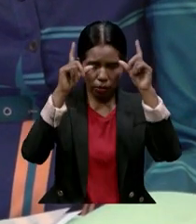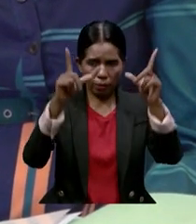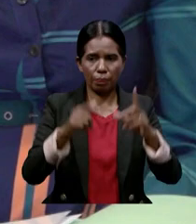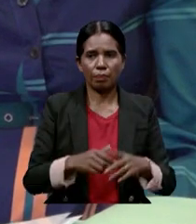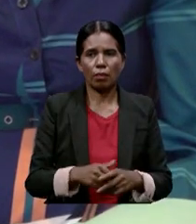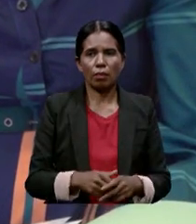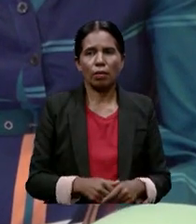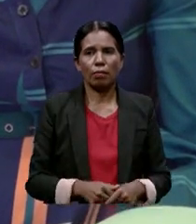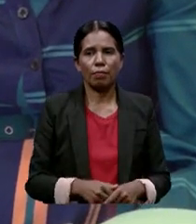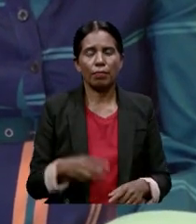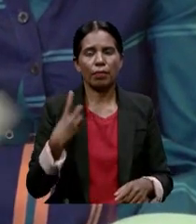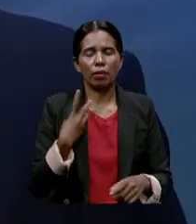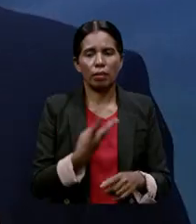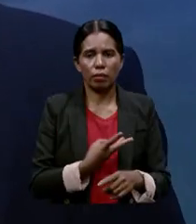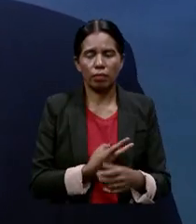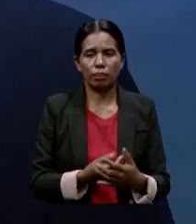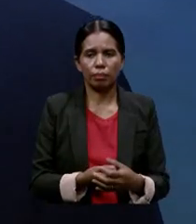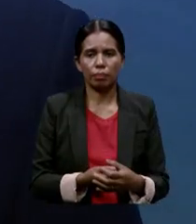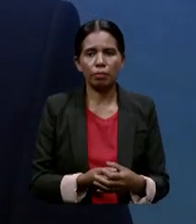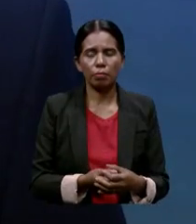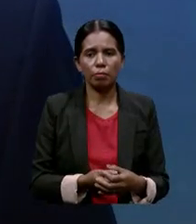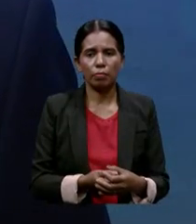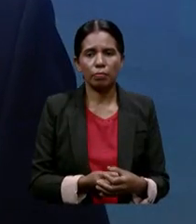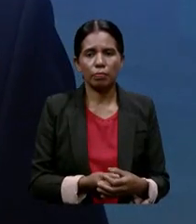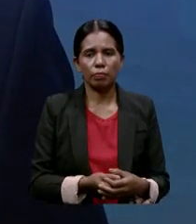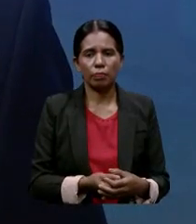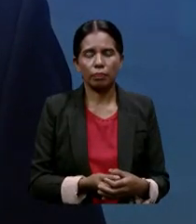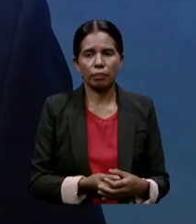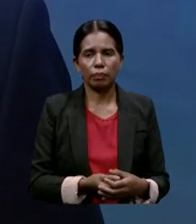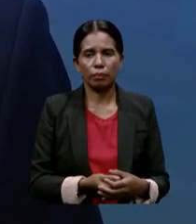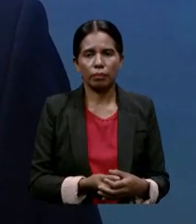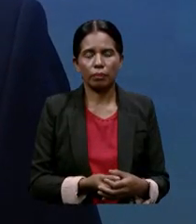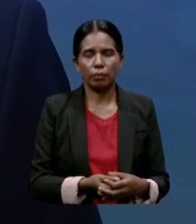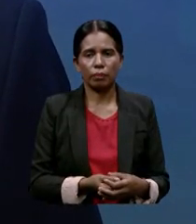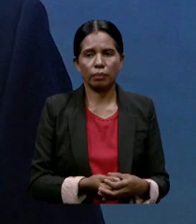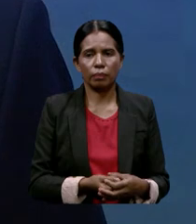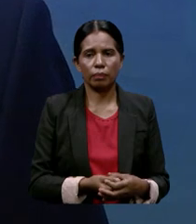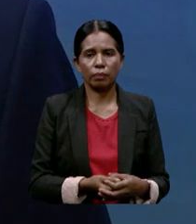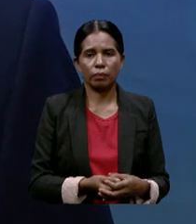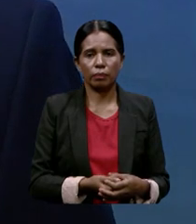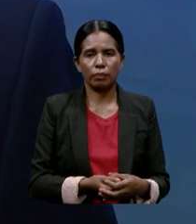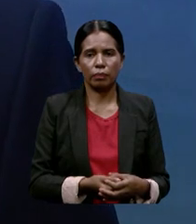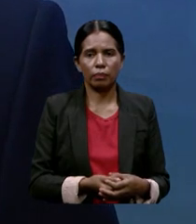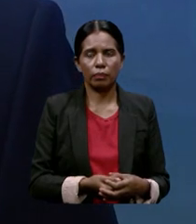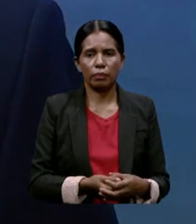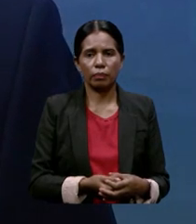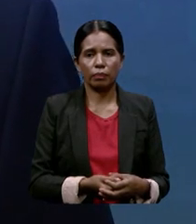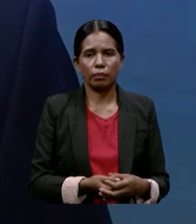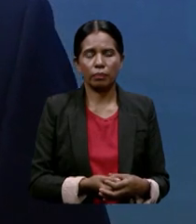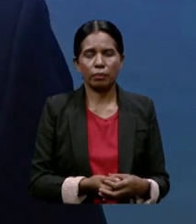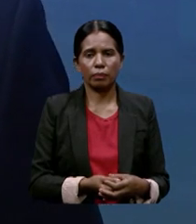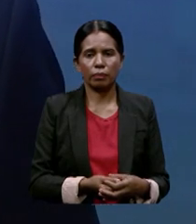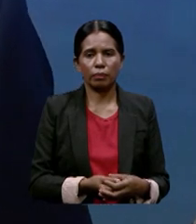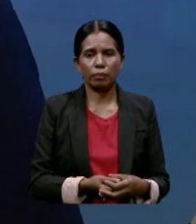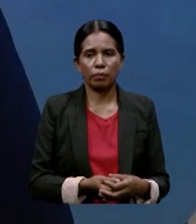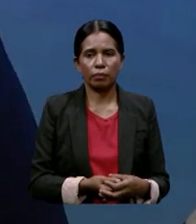the President, as well as the Minister of Agriculture, for showing up for today's event and being part of this event. This launch for Avansa